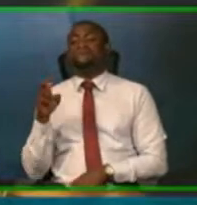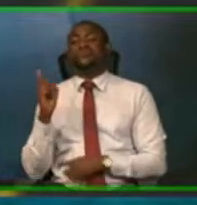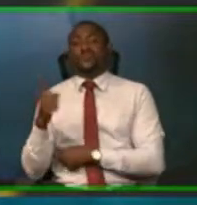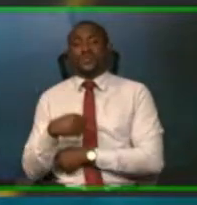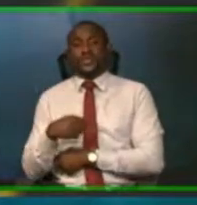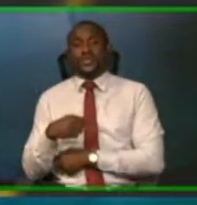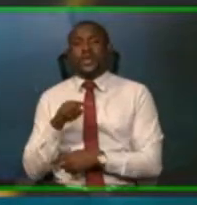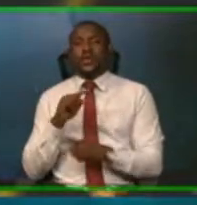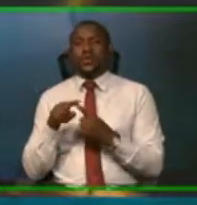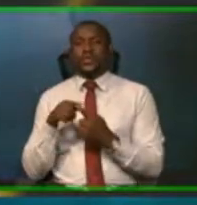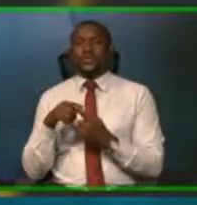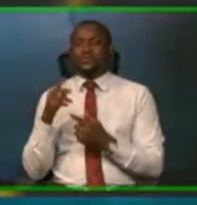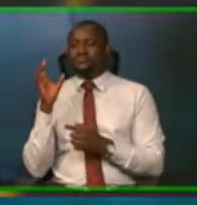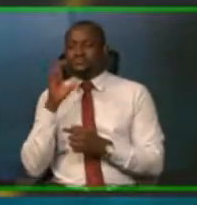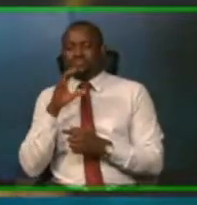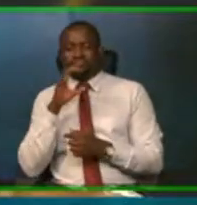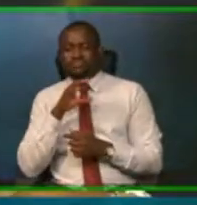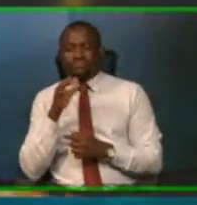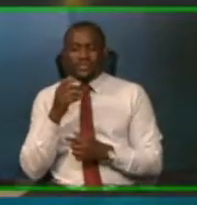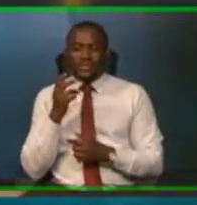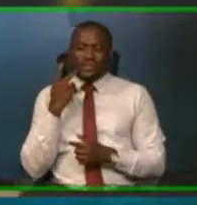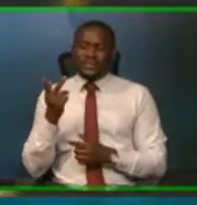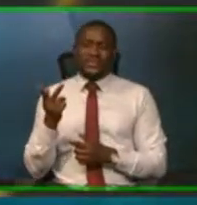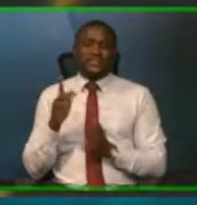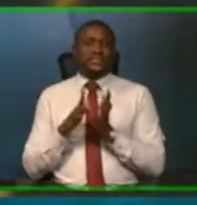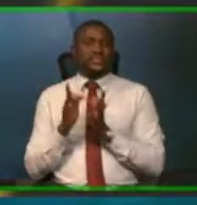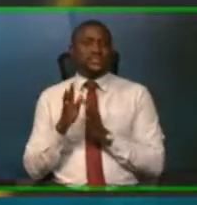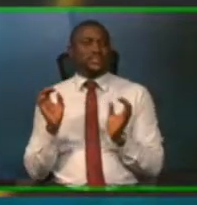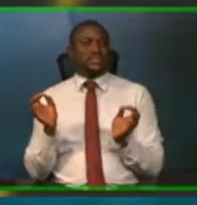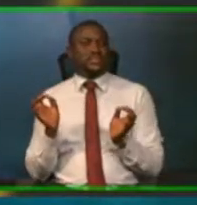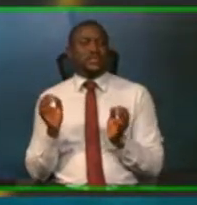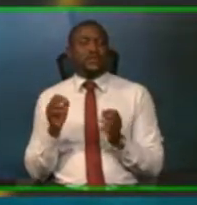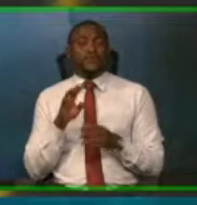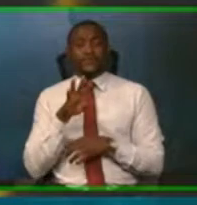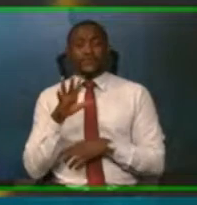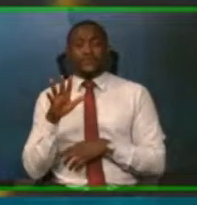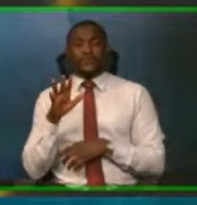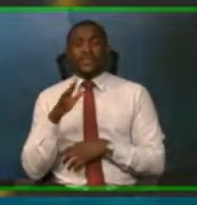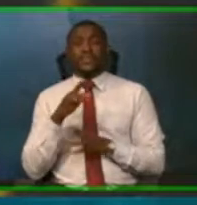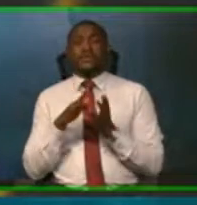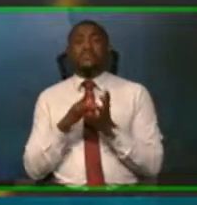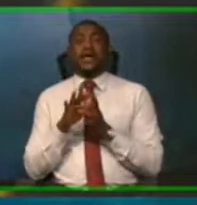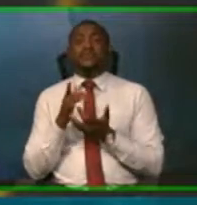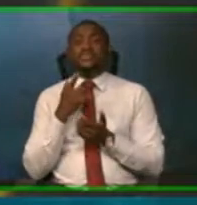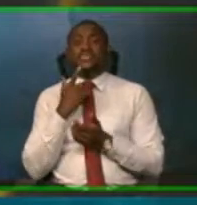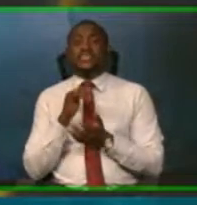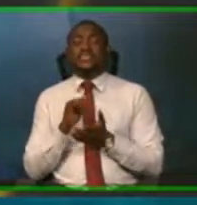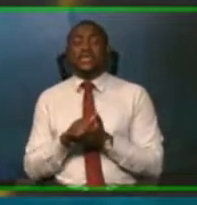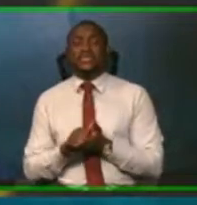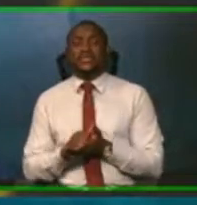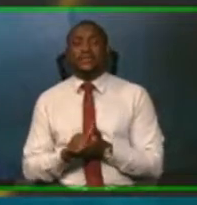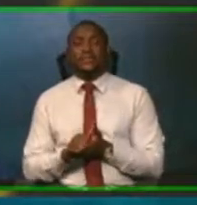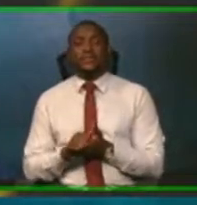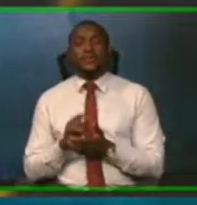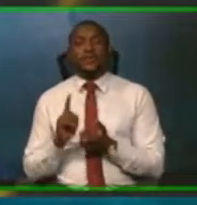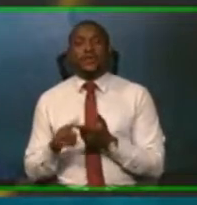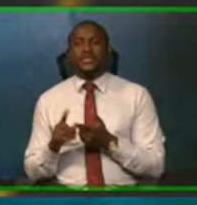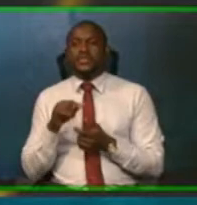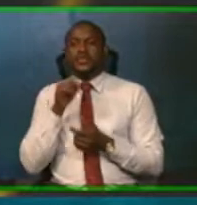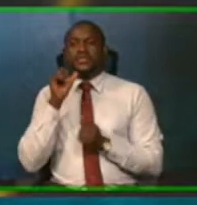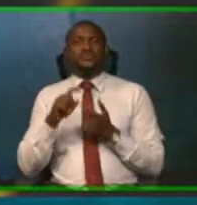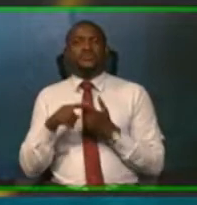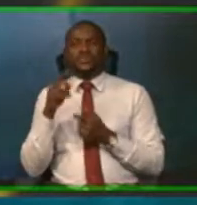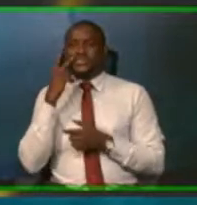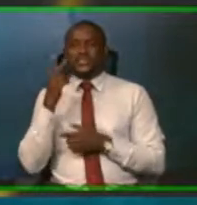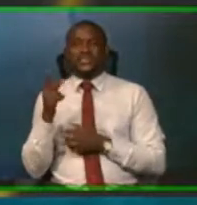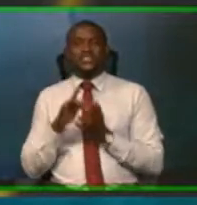sought among him, among the acquaintances, they did not find him. 45. The Bible says, when they found him not,